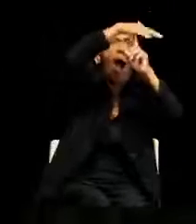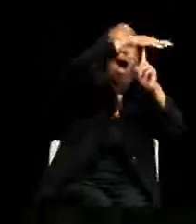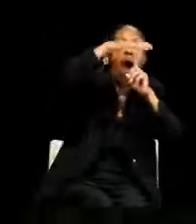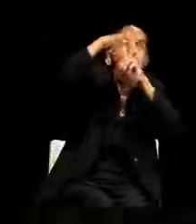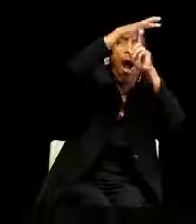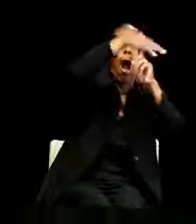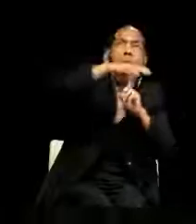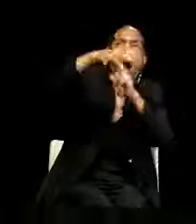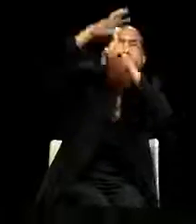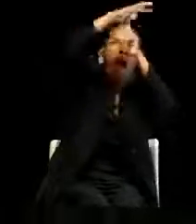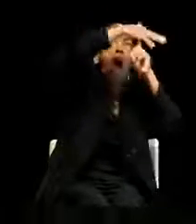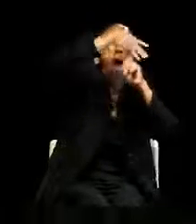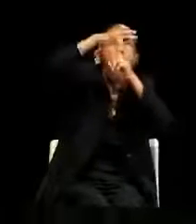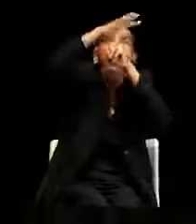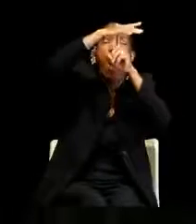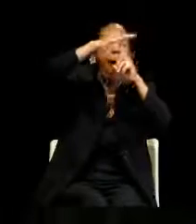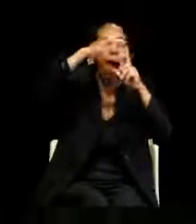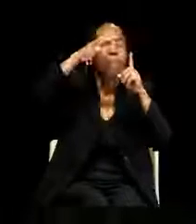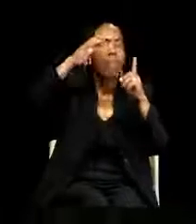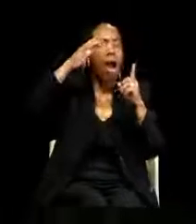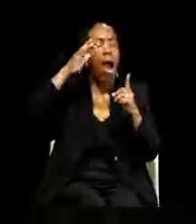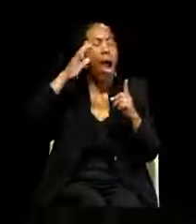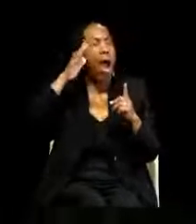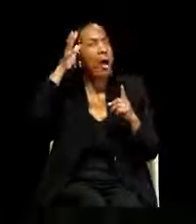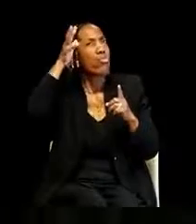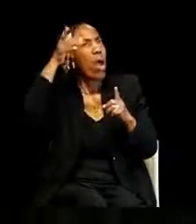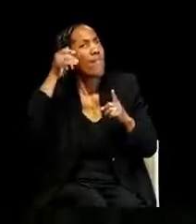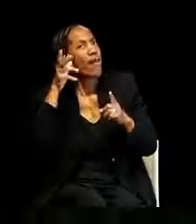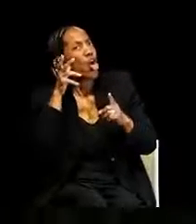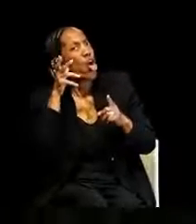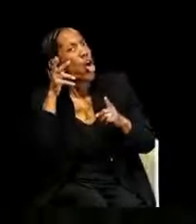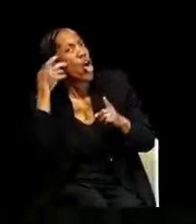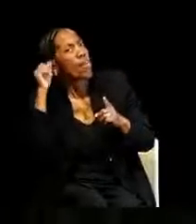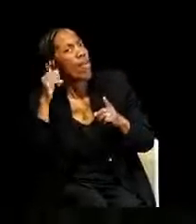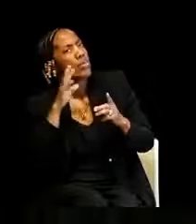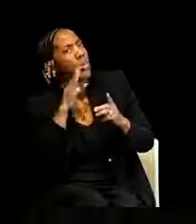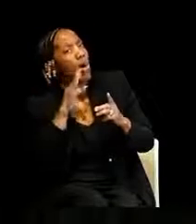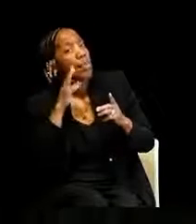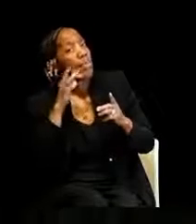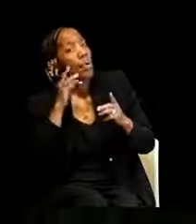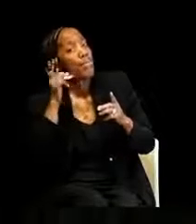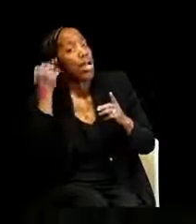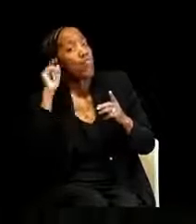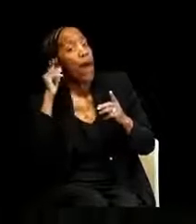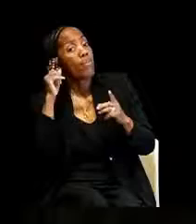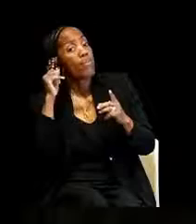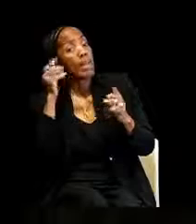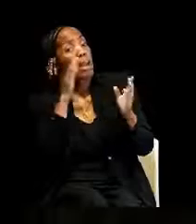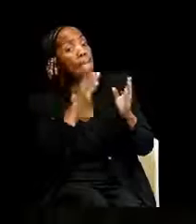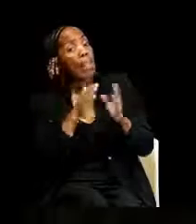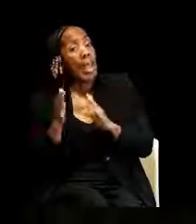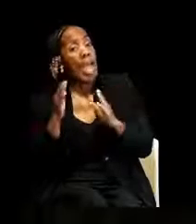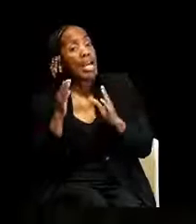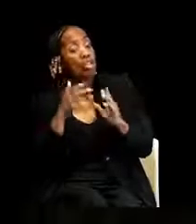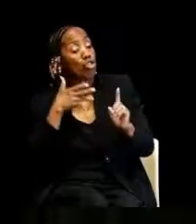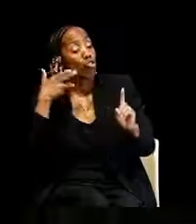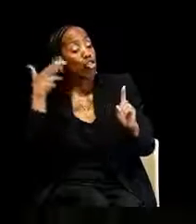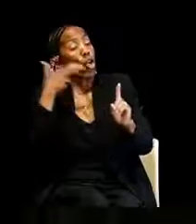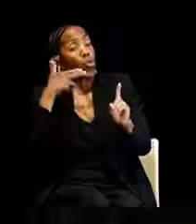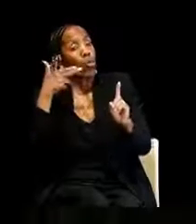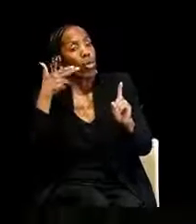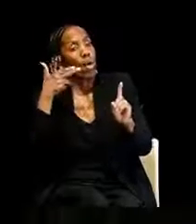as they up there, he hear the rebels talking, and essentially what they were going to do was shoot him and throw him out of the